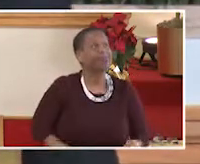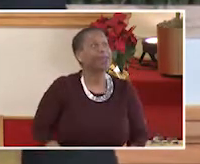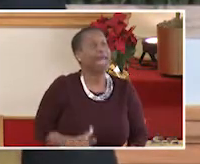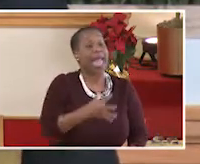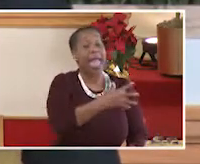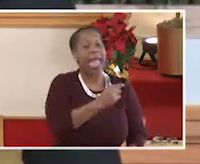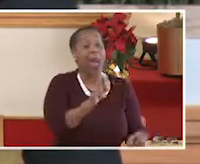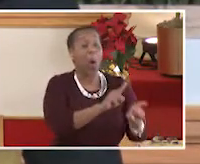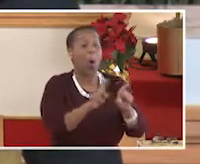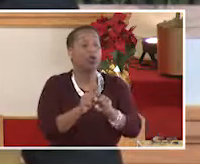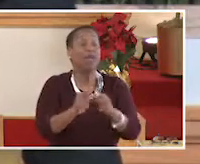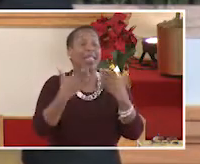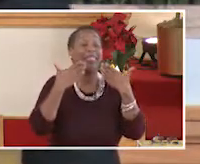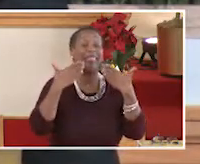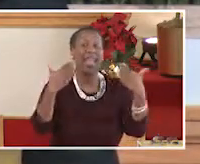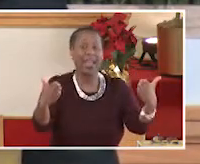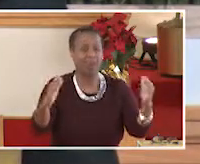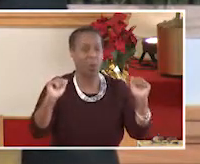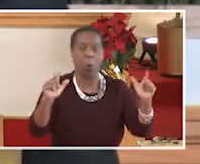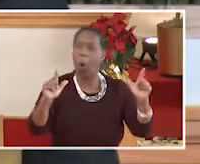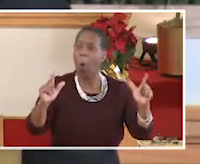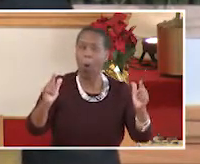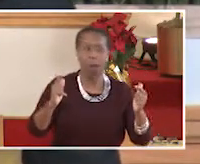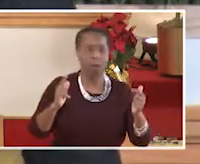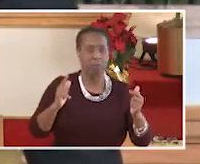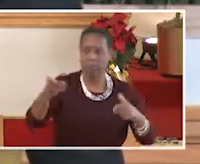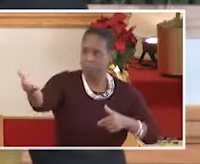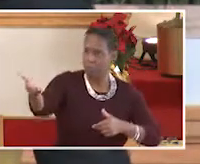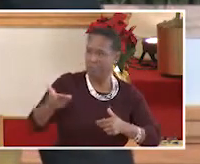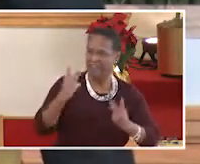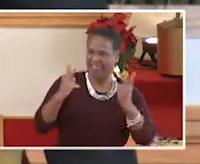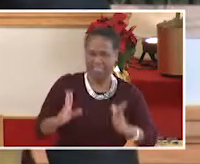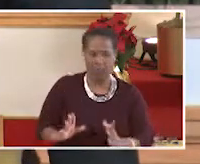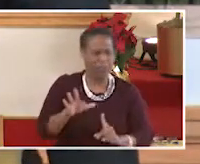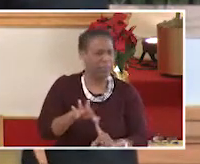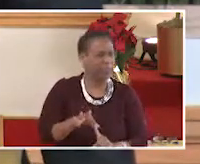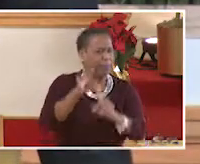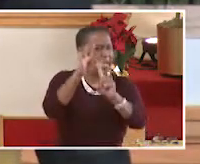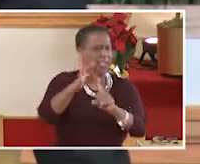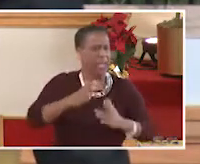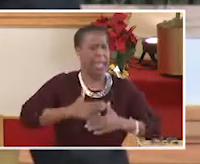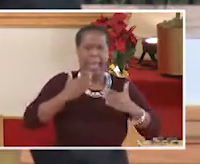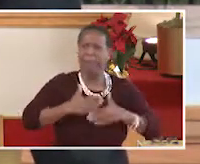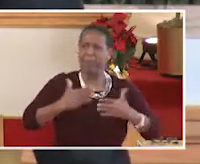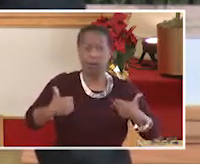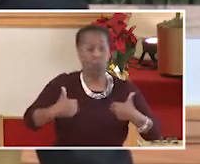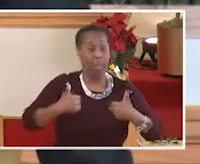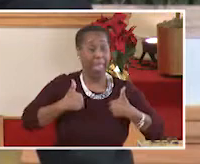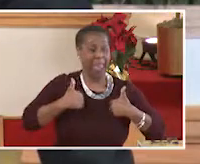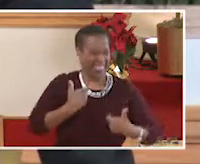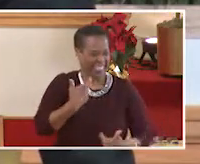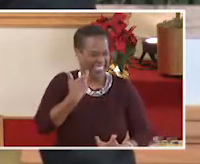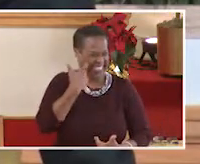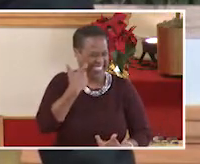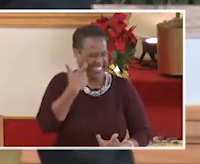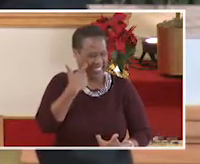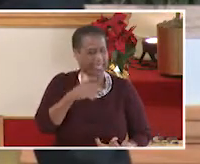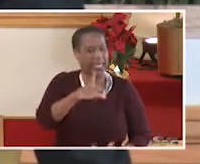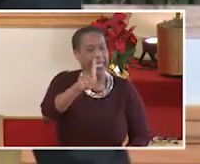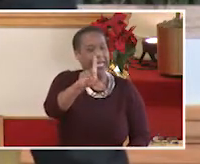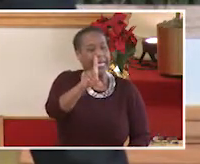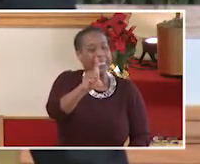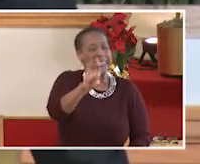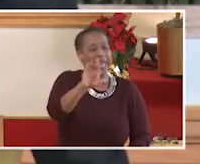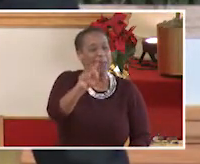And we are thankful for all of our guests, but we are especially delighted to have the most recent debutante